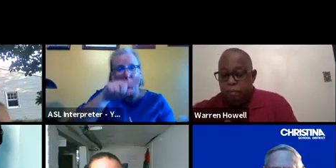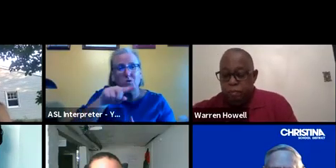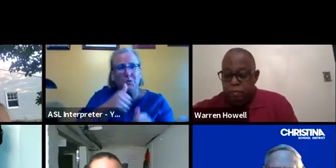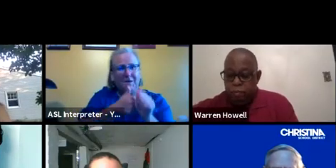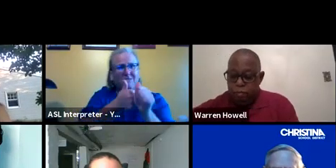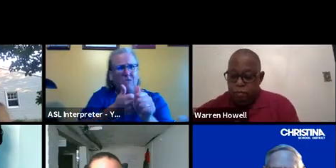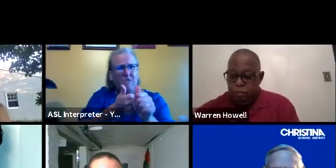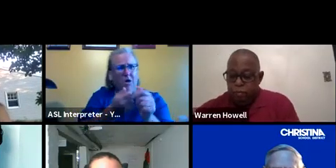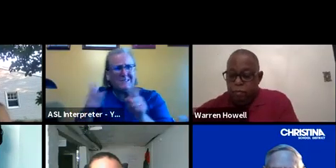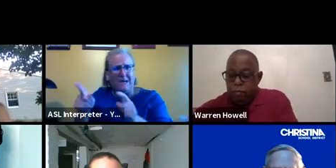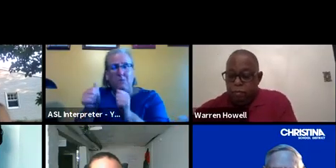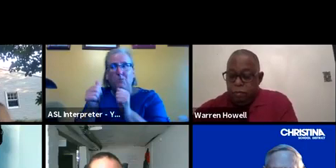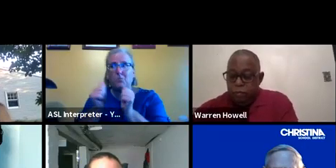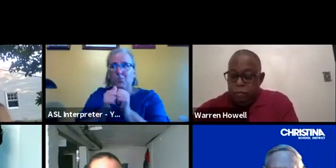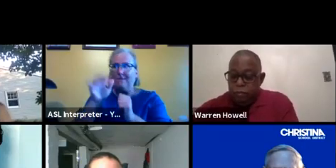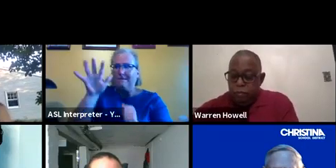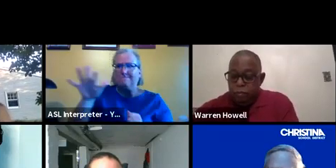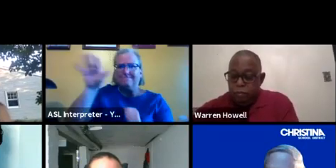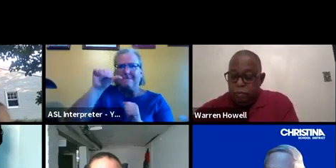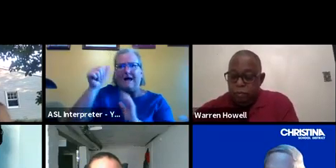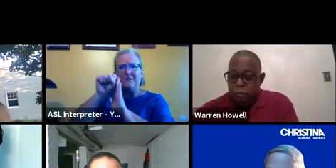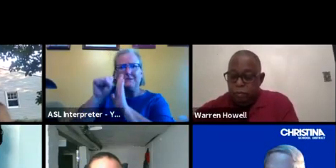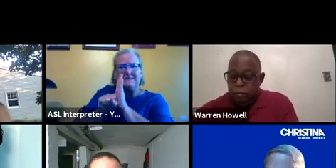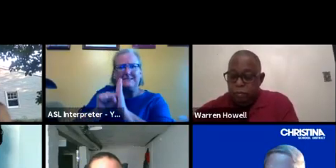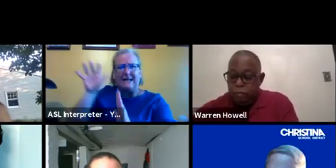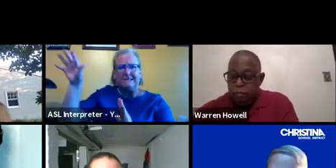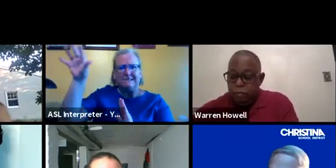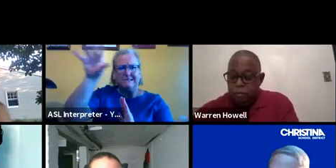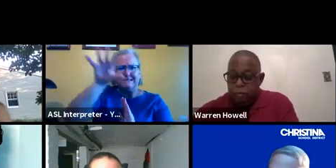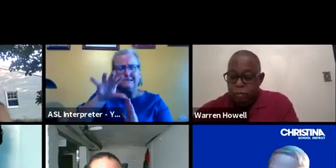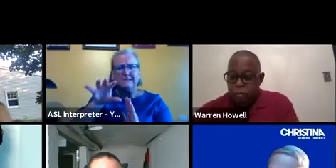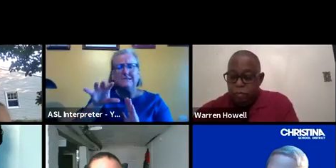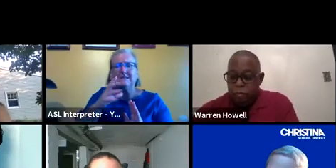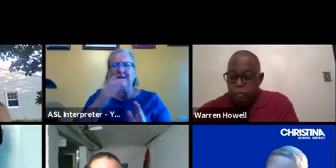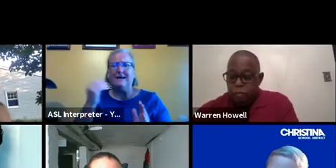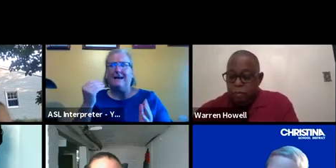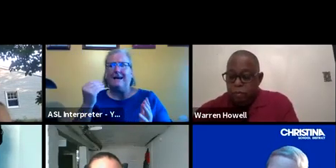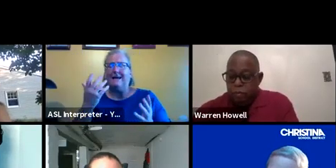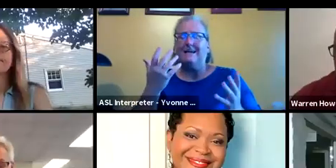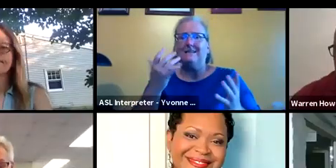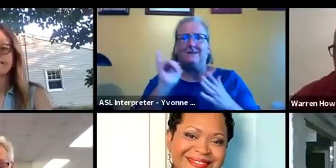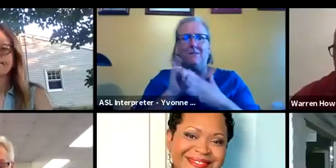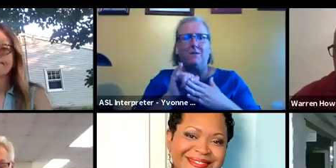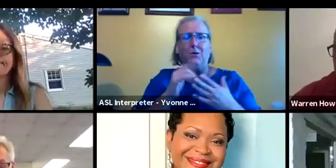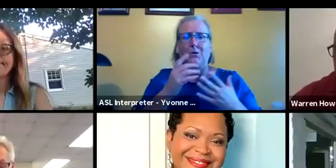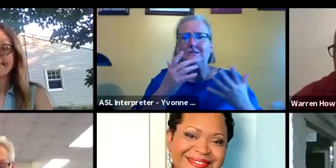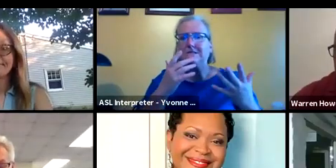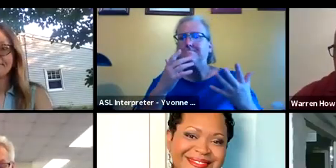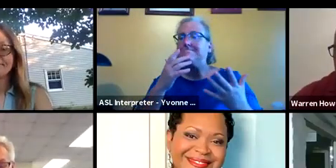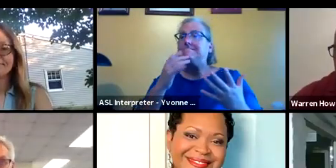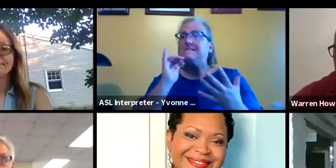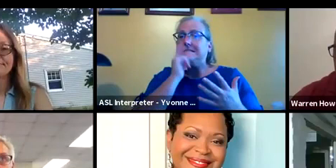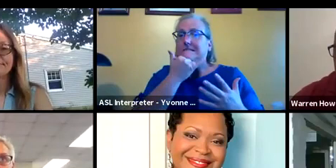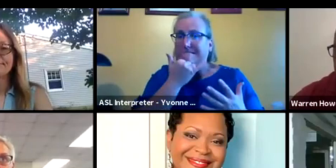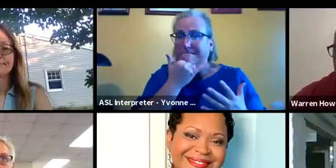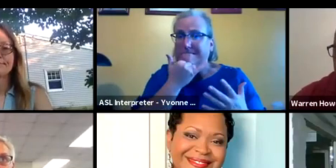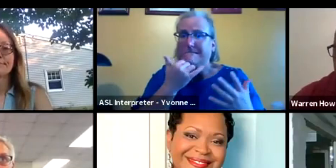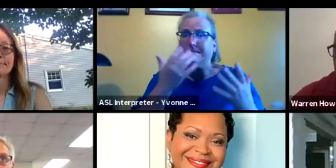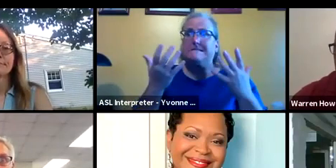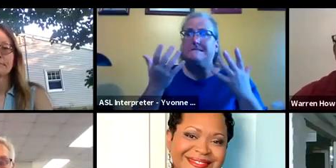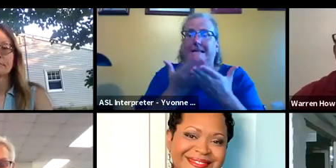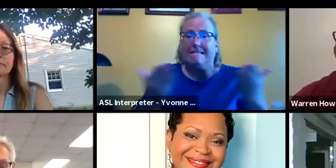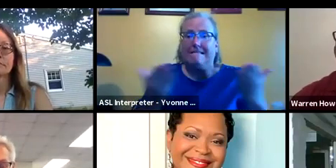happening in some of the states and some of the misadventures of the schools, let's say, as far